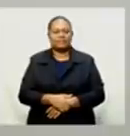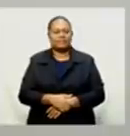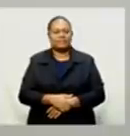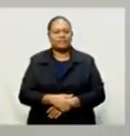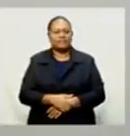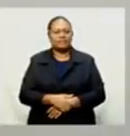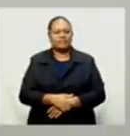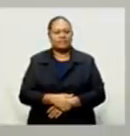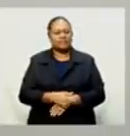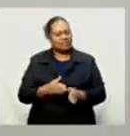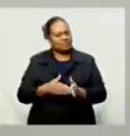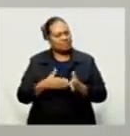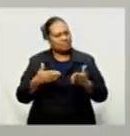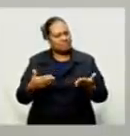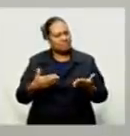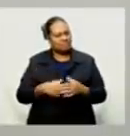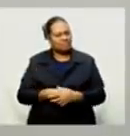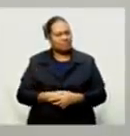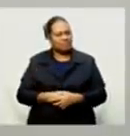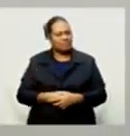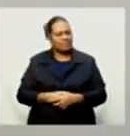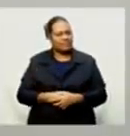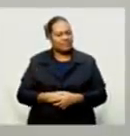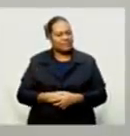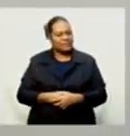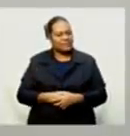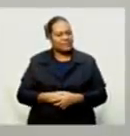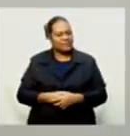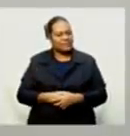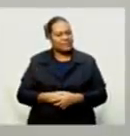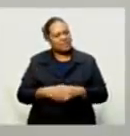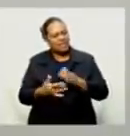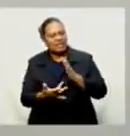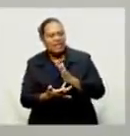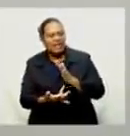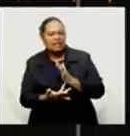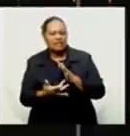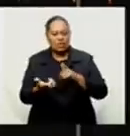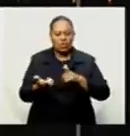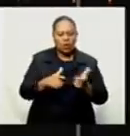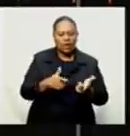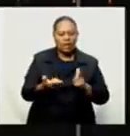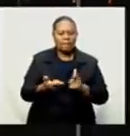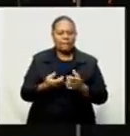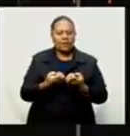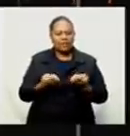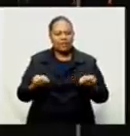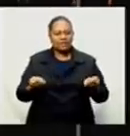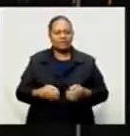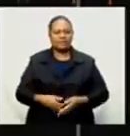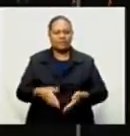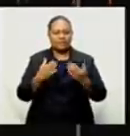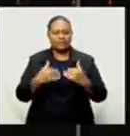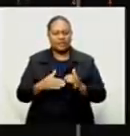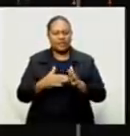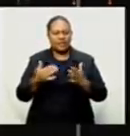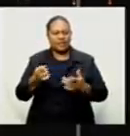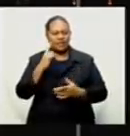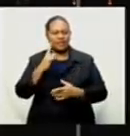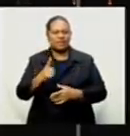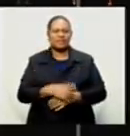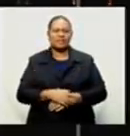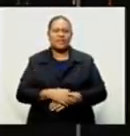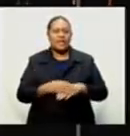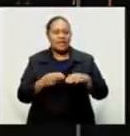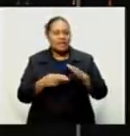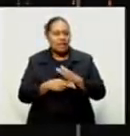COVID support as well, PPE gear, lab technicians, lab equipment. To other news briefly, a temple in Dahlia,